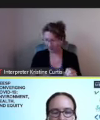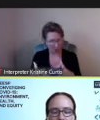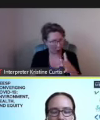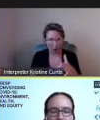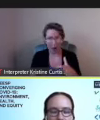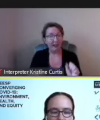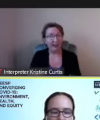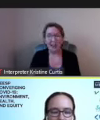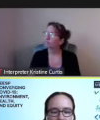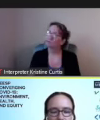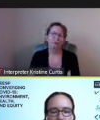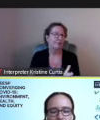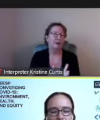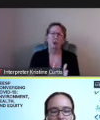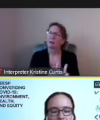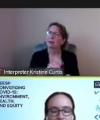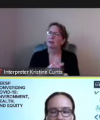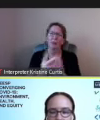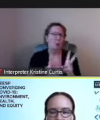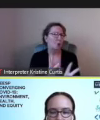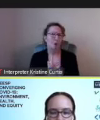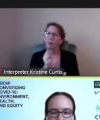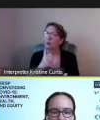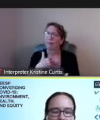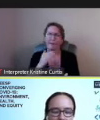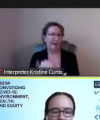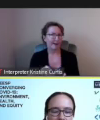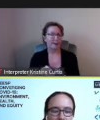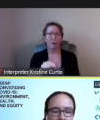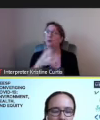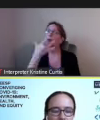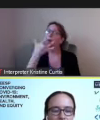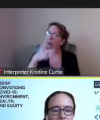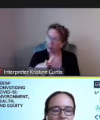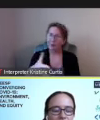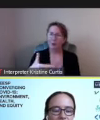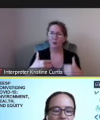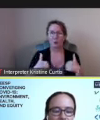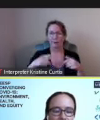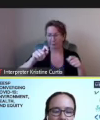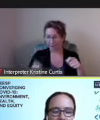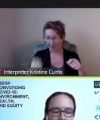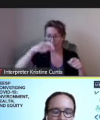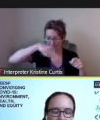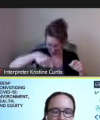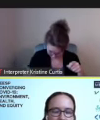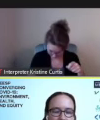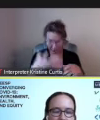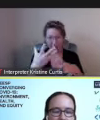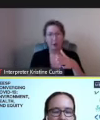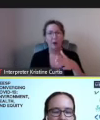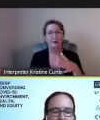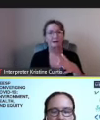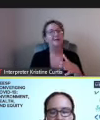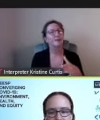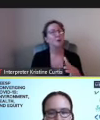Billions in the world do not have access. But for those of you that are lucky to have access and running water, it starts with flushing your